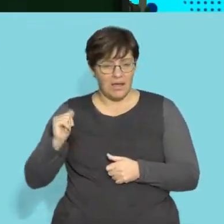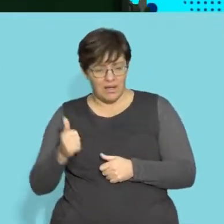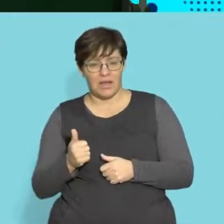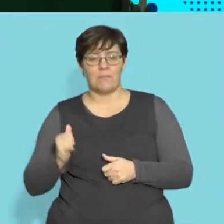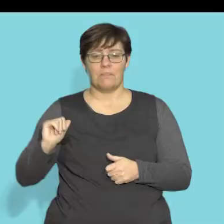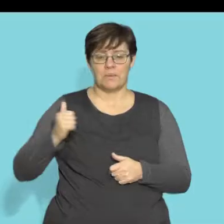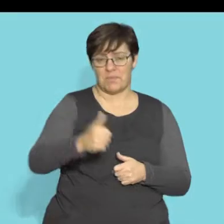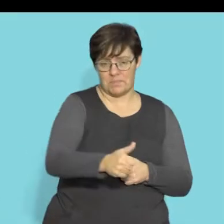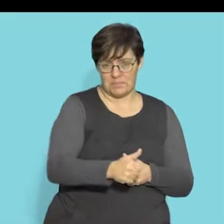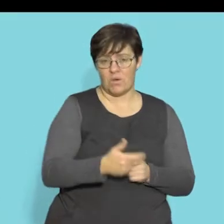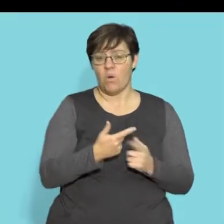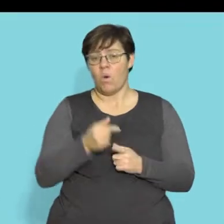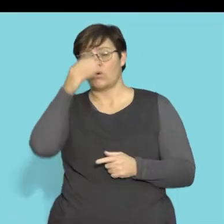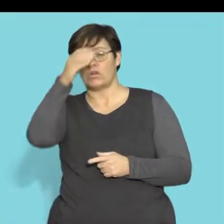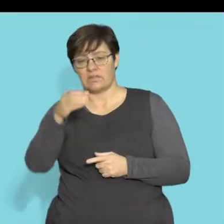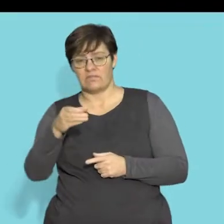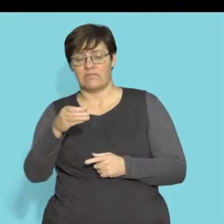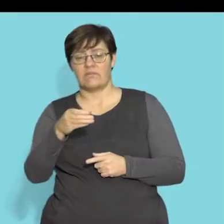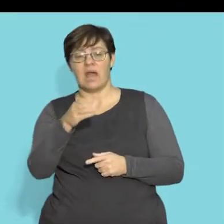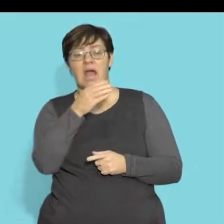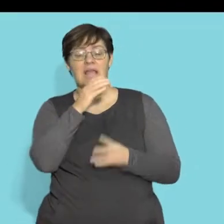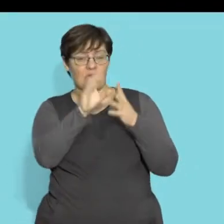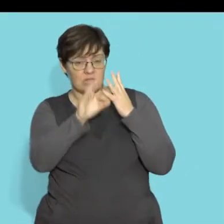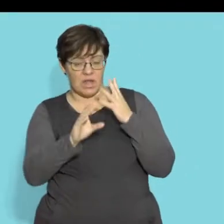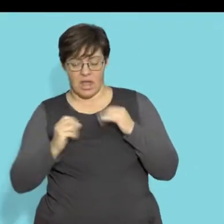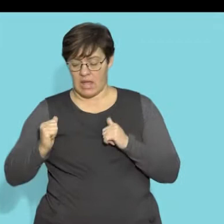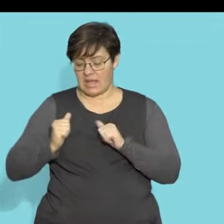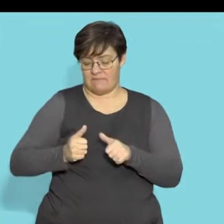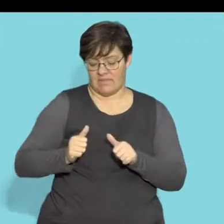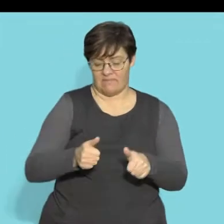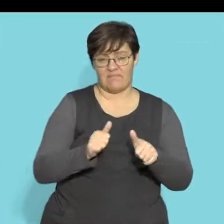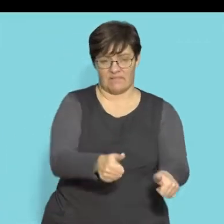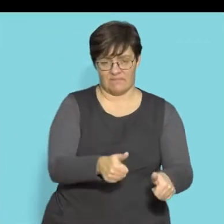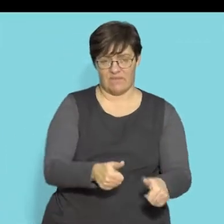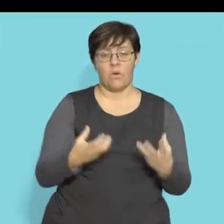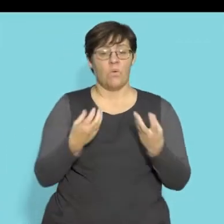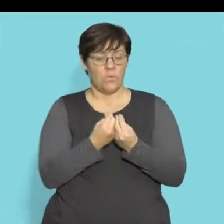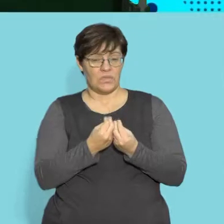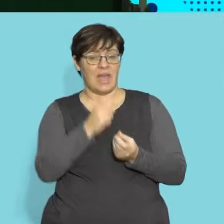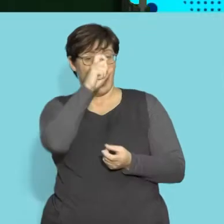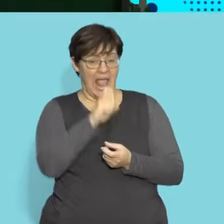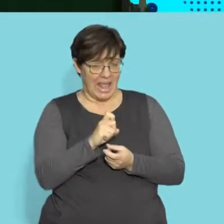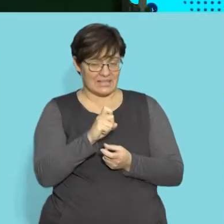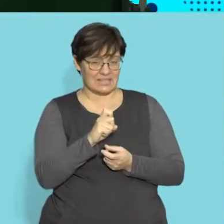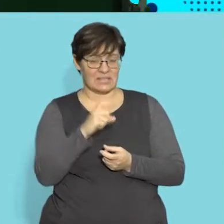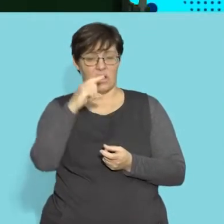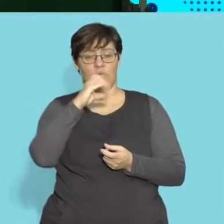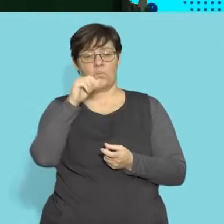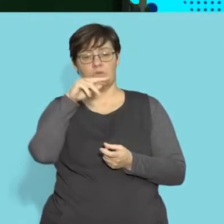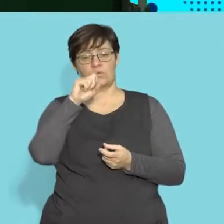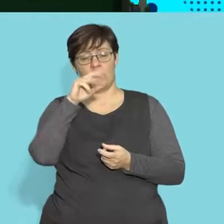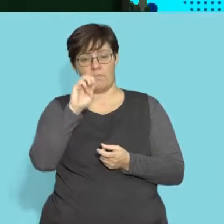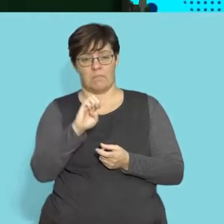but also the concept of how characteristics are passed down when they're associated with the X chromosome. So we refer to that as